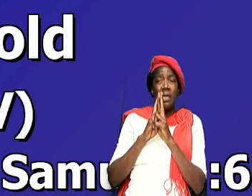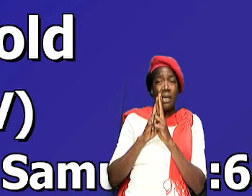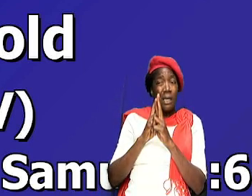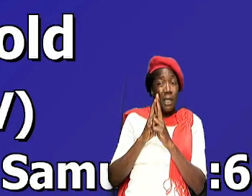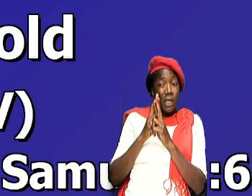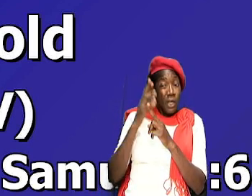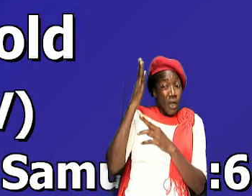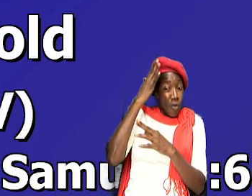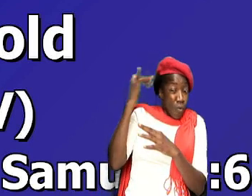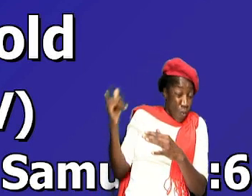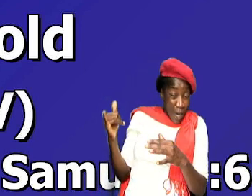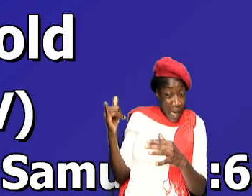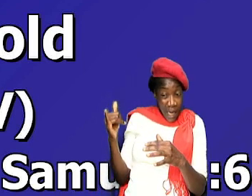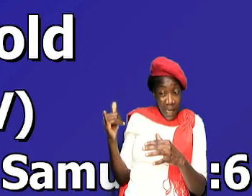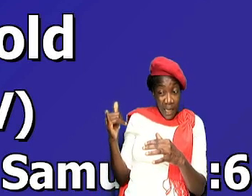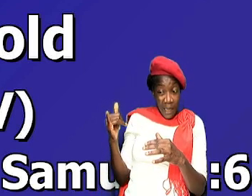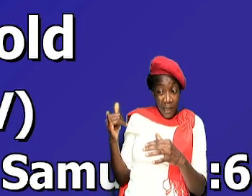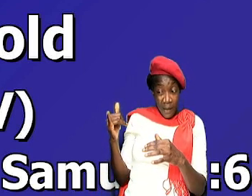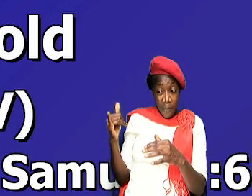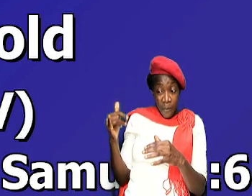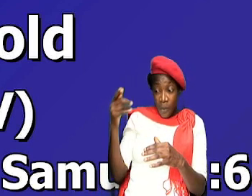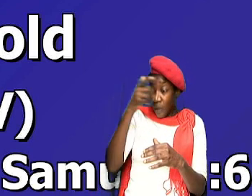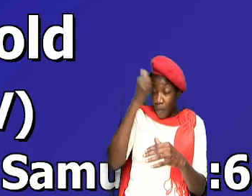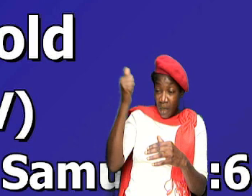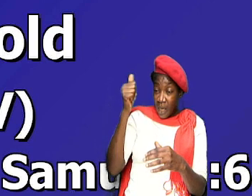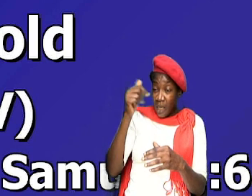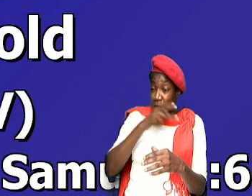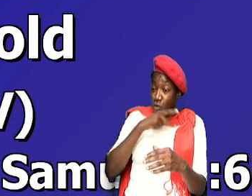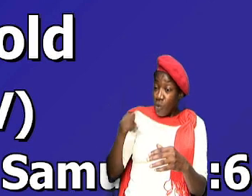Because normally when a king take over,